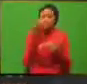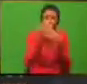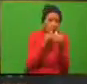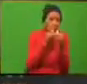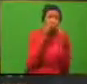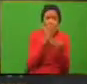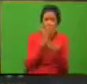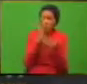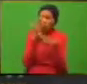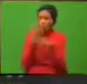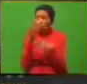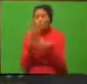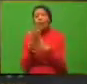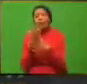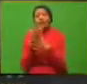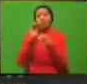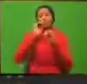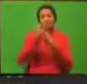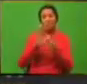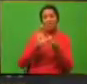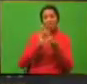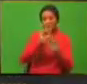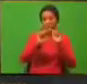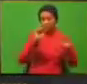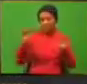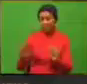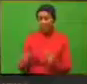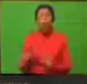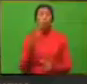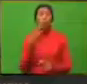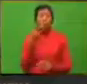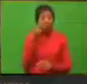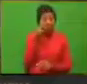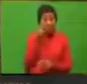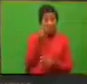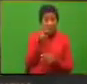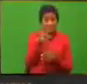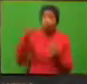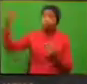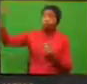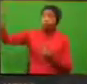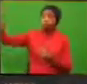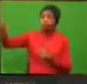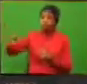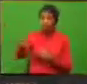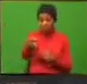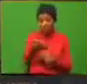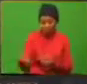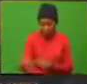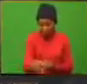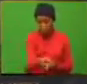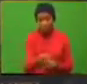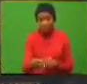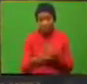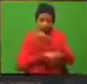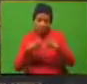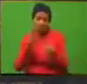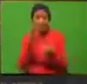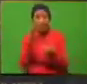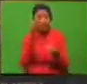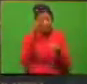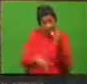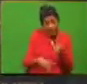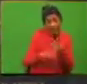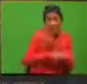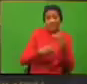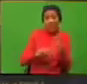and protect their shared home. And whenever they see a boomslang coming in there to try and steal the eggs, they